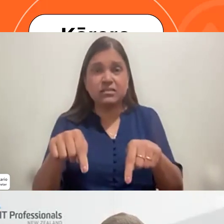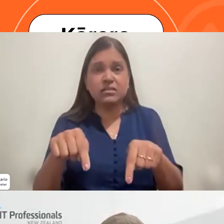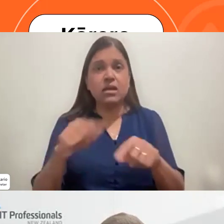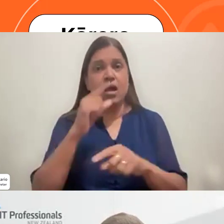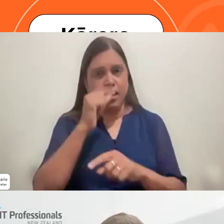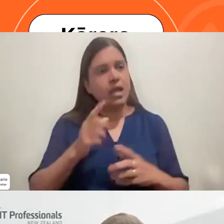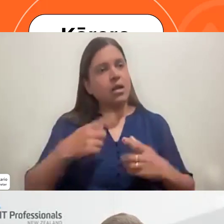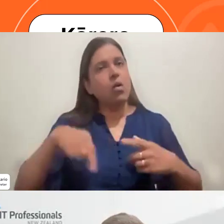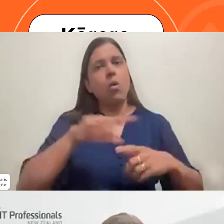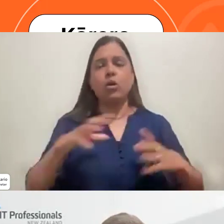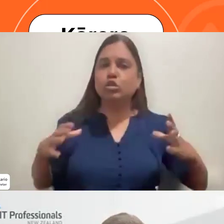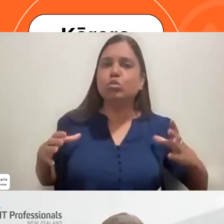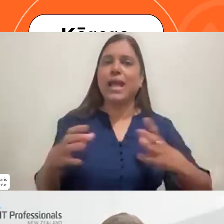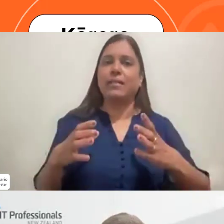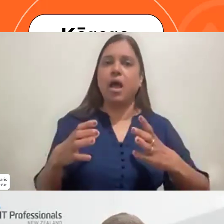this change.